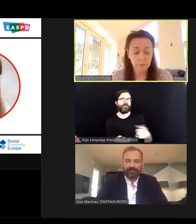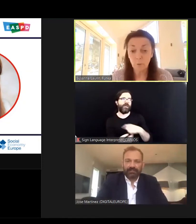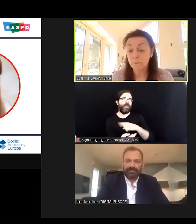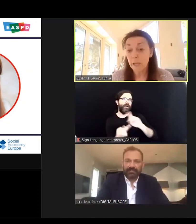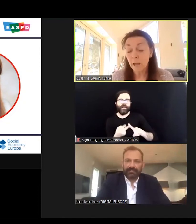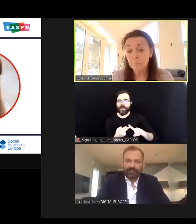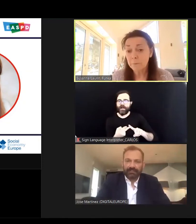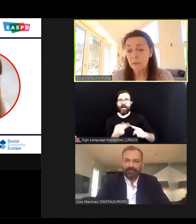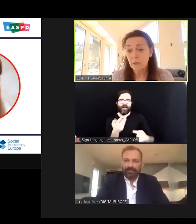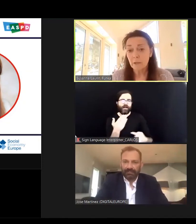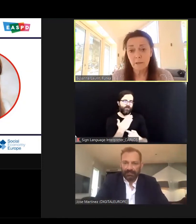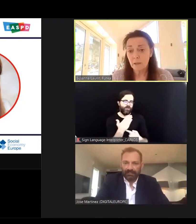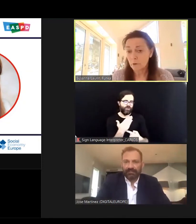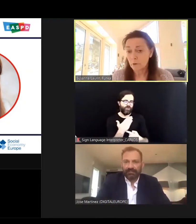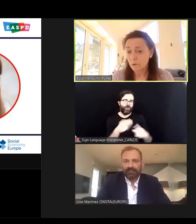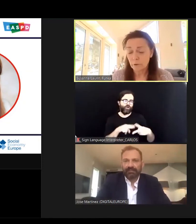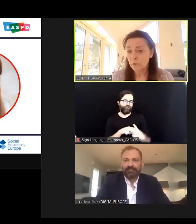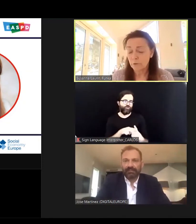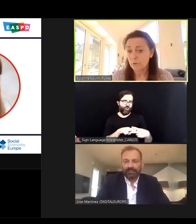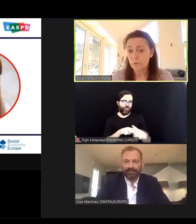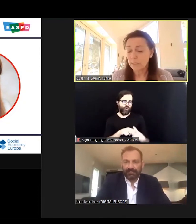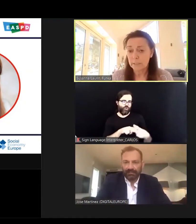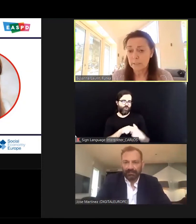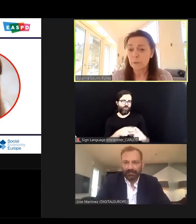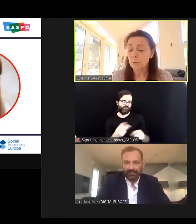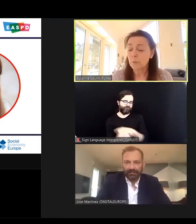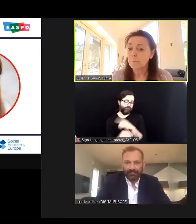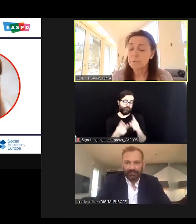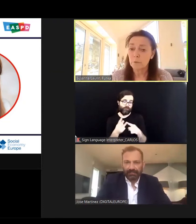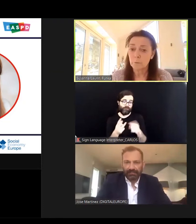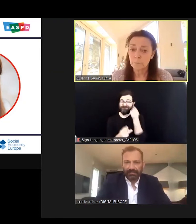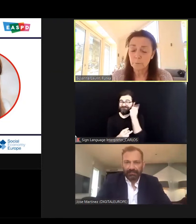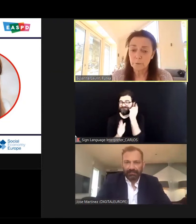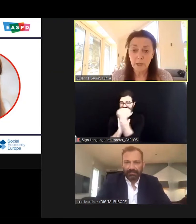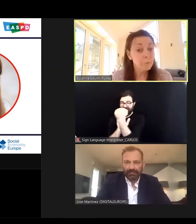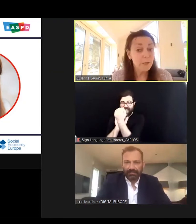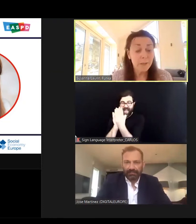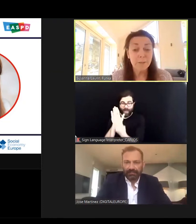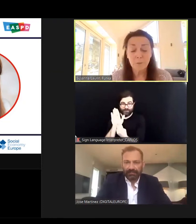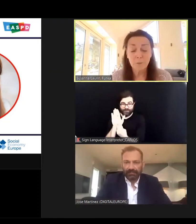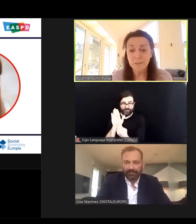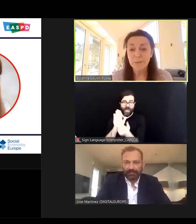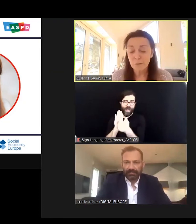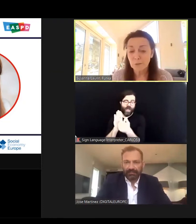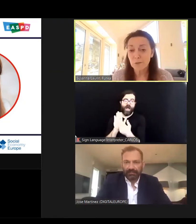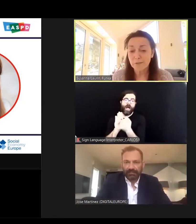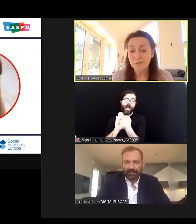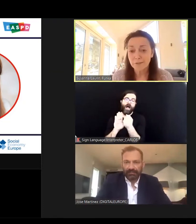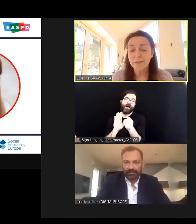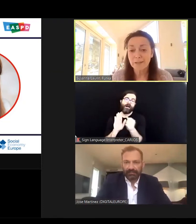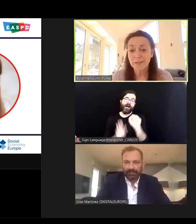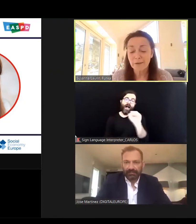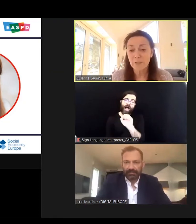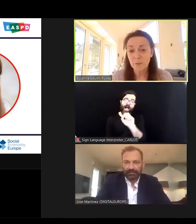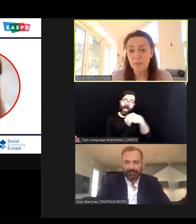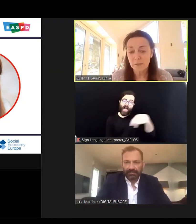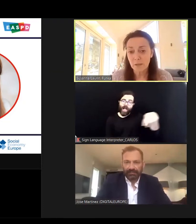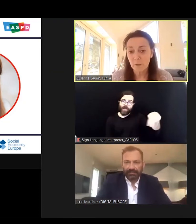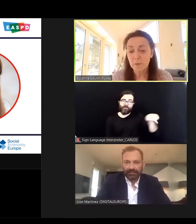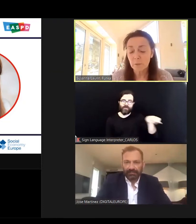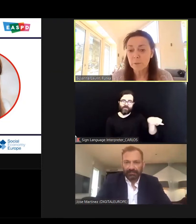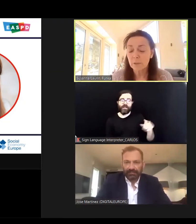the implications of the future entry into force of this act for the e-learning sectors, and in particular